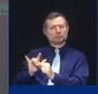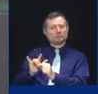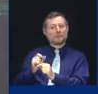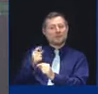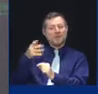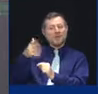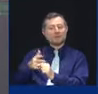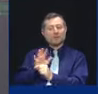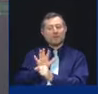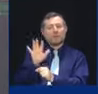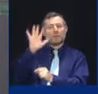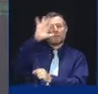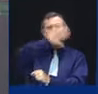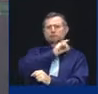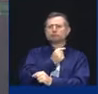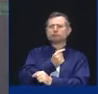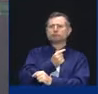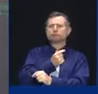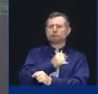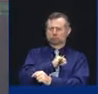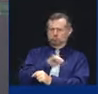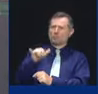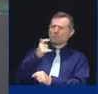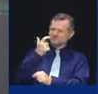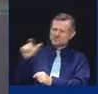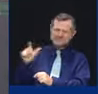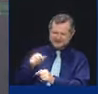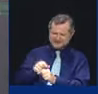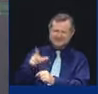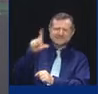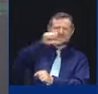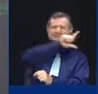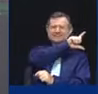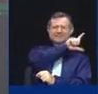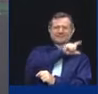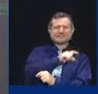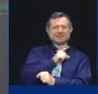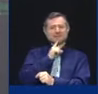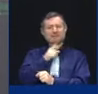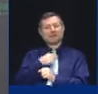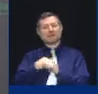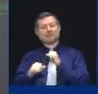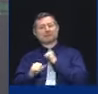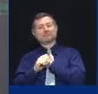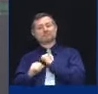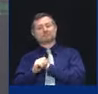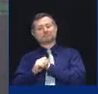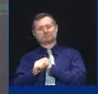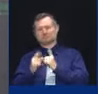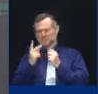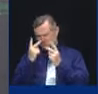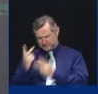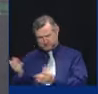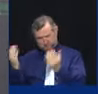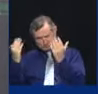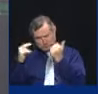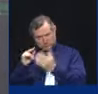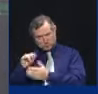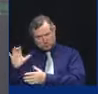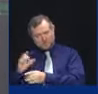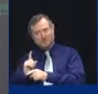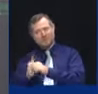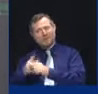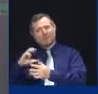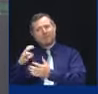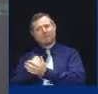of the state. And a big part of our effort is to say, come to New York, see New York City, great, but explore all of